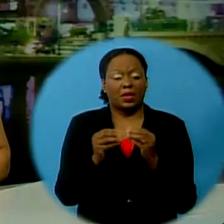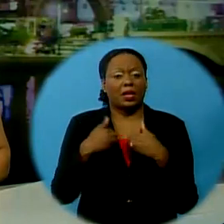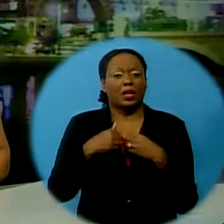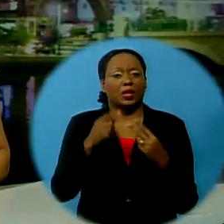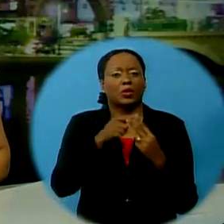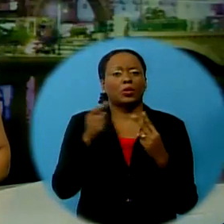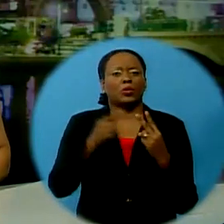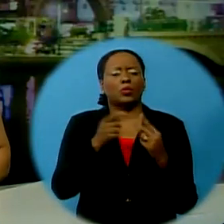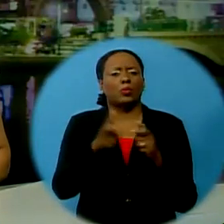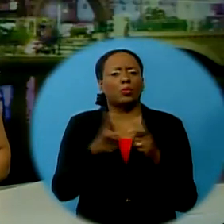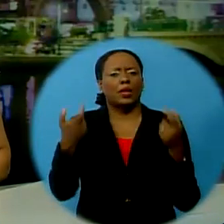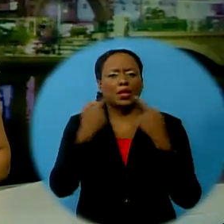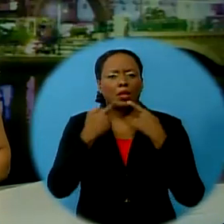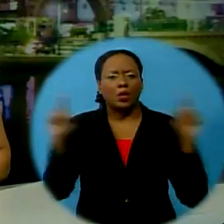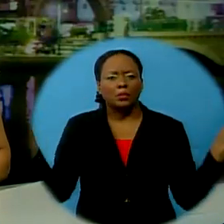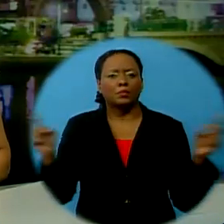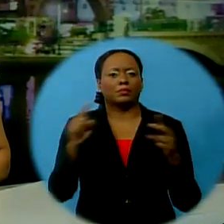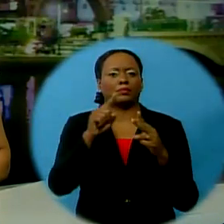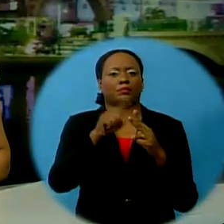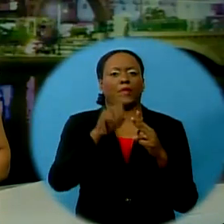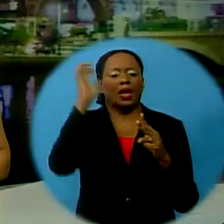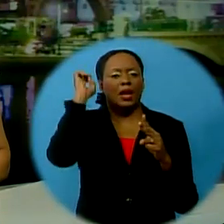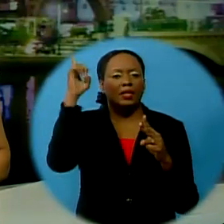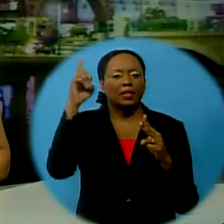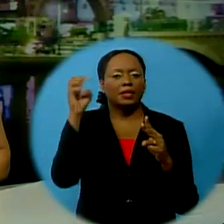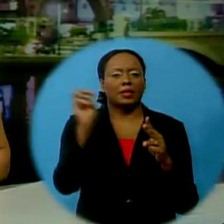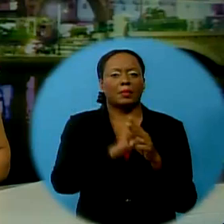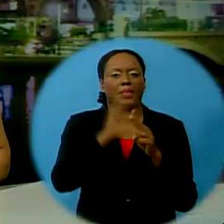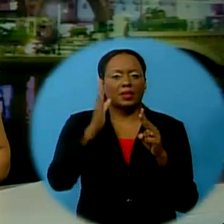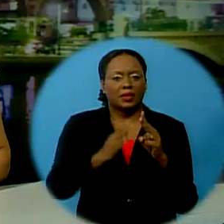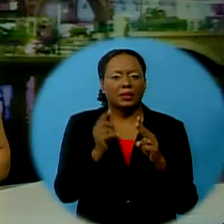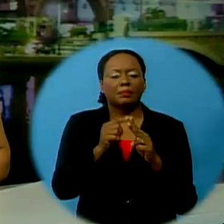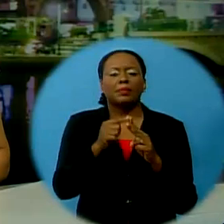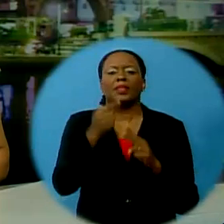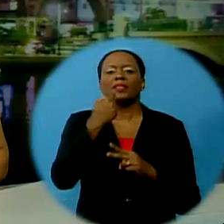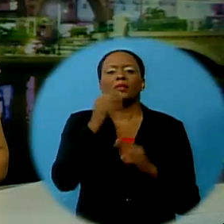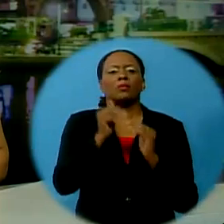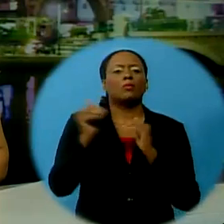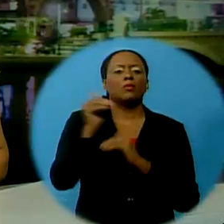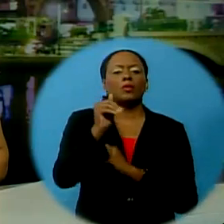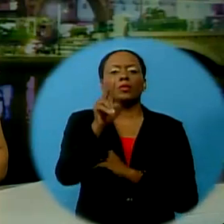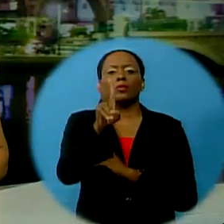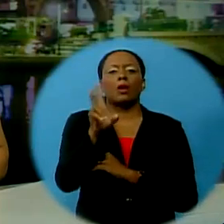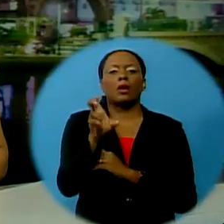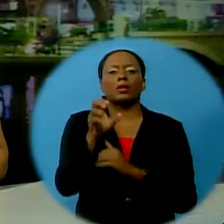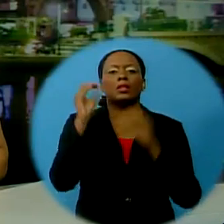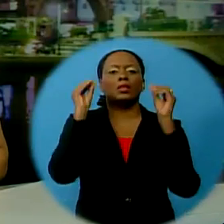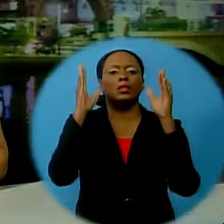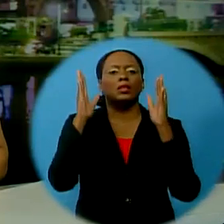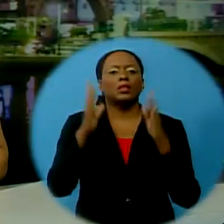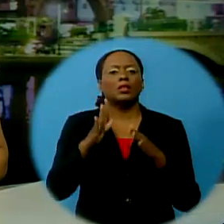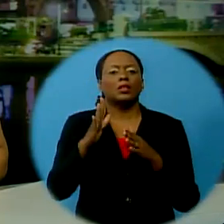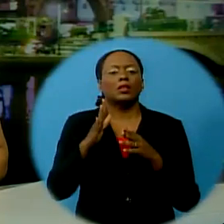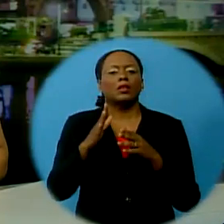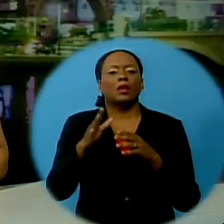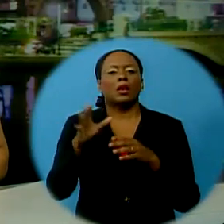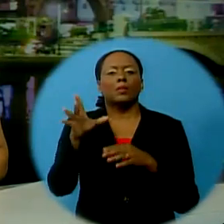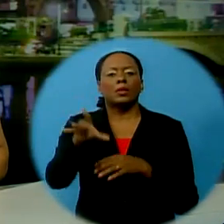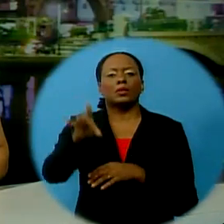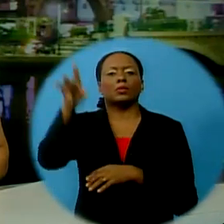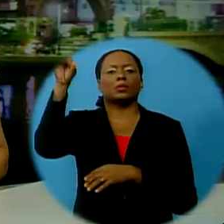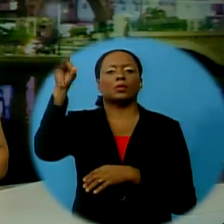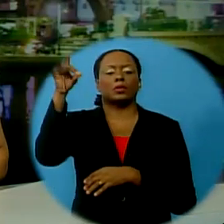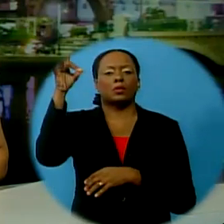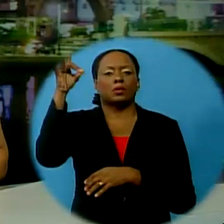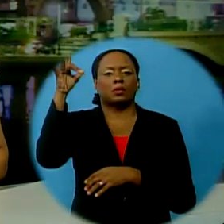from government ministers, one of them from Education Minister Ronald Jones, who says that over 200 teachers have been appointed to the public